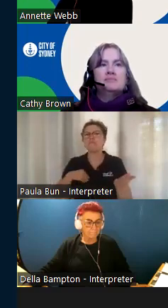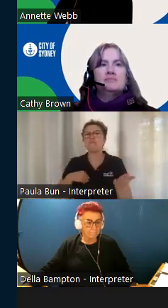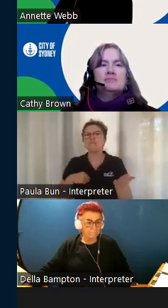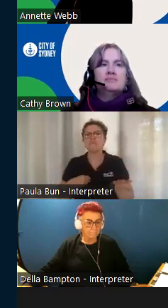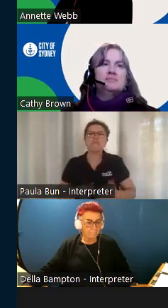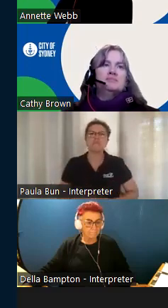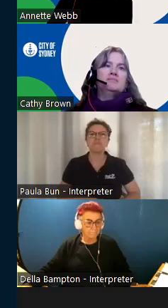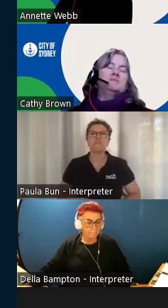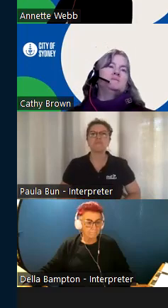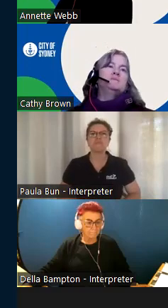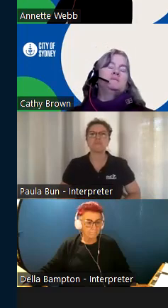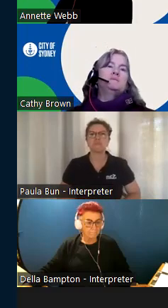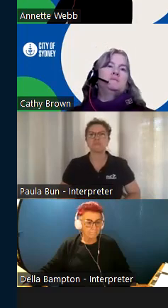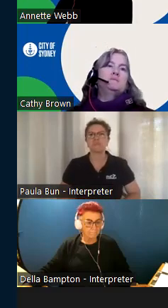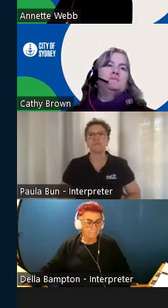particular question.